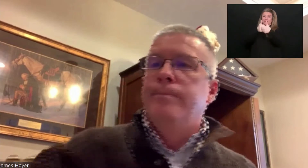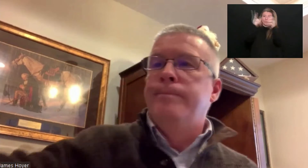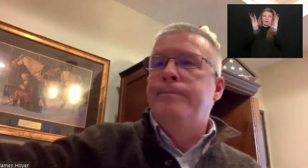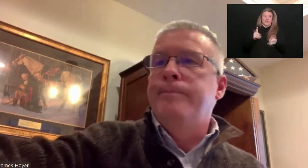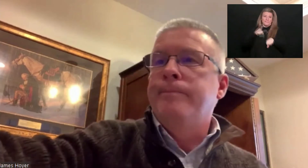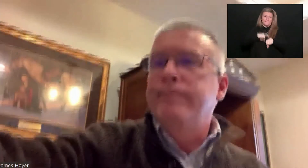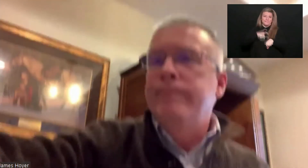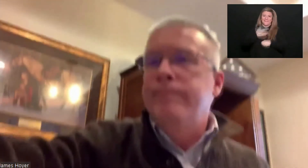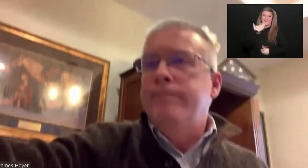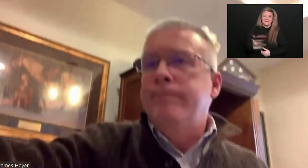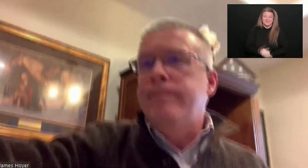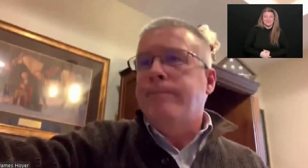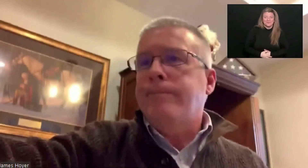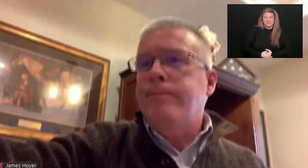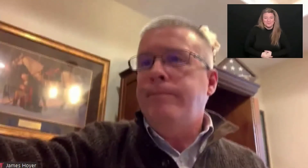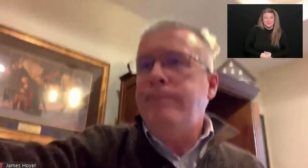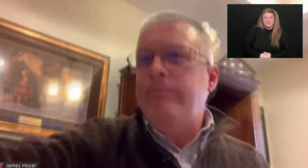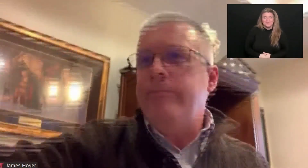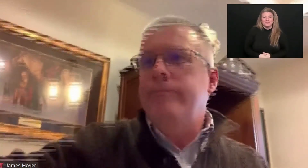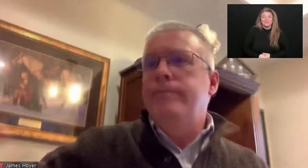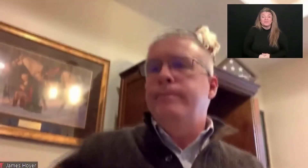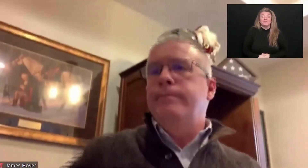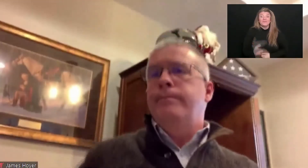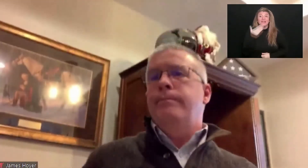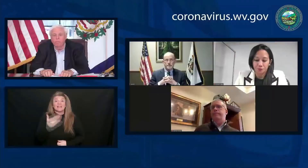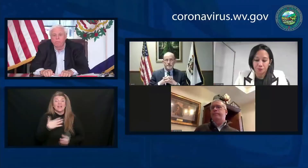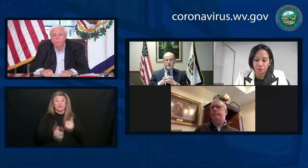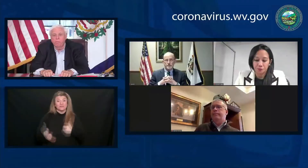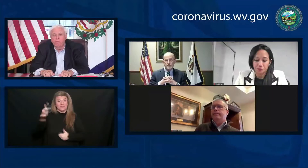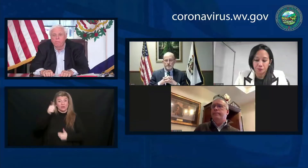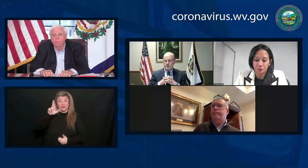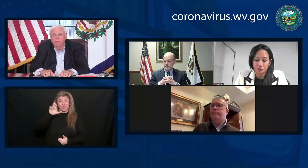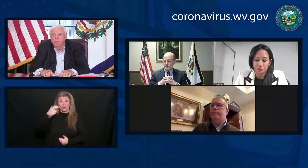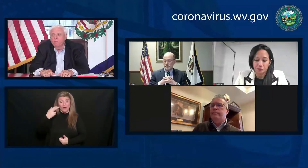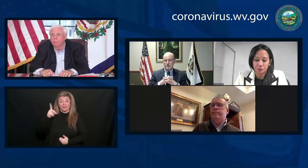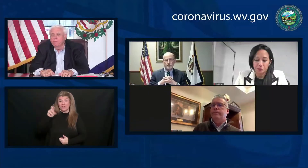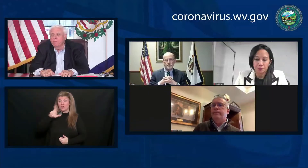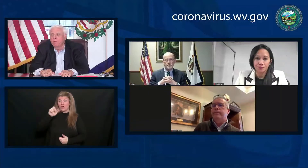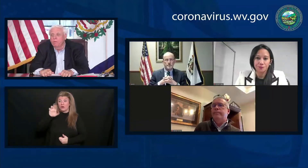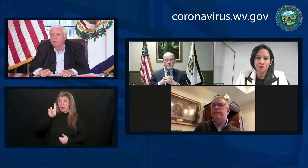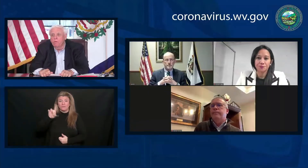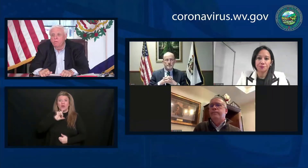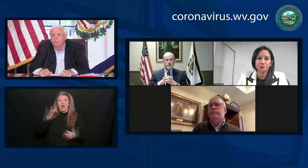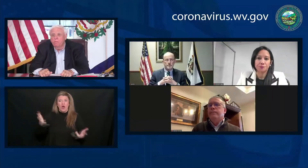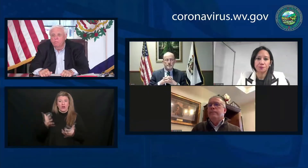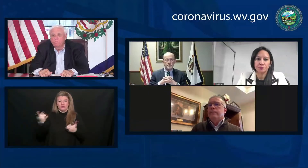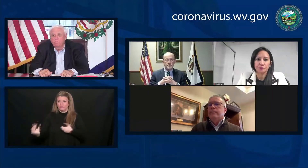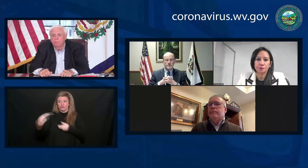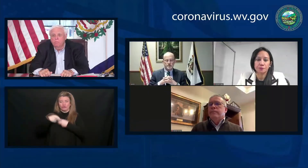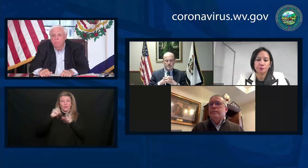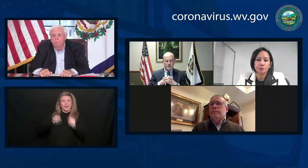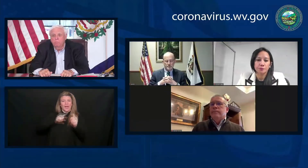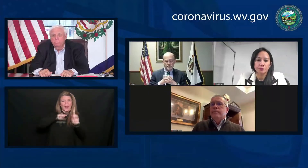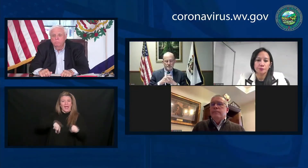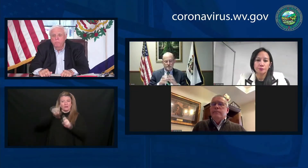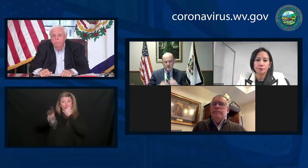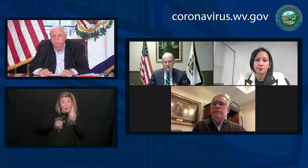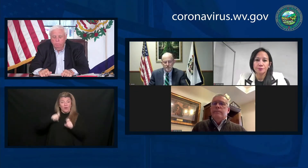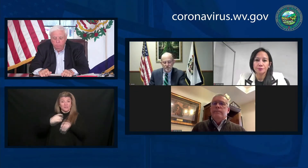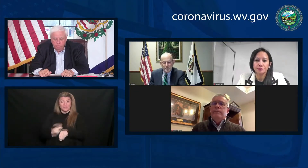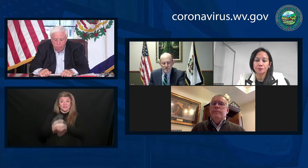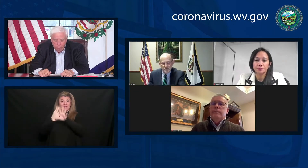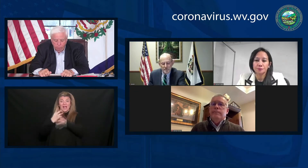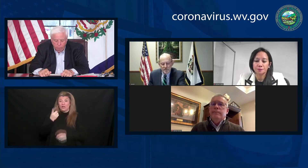you. Thank you, sir. Secretary Bill Crouch and Dr. Ayn Amjad are also joining us today and are available for questions. Dr. Clay